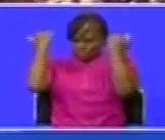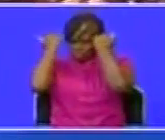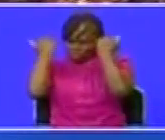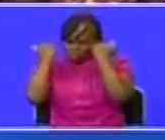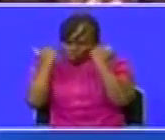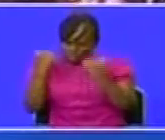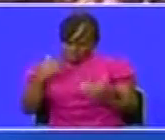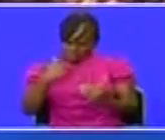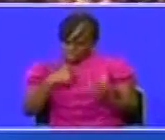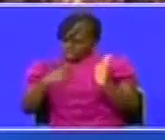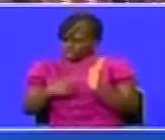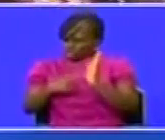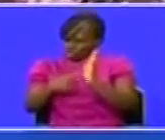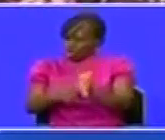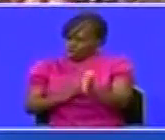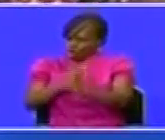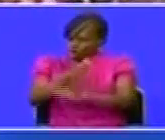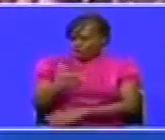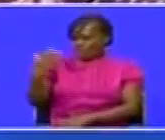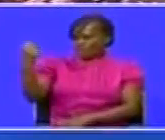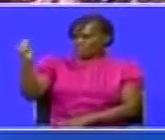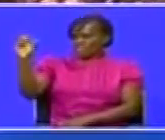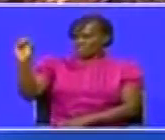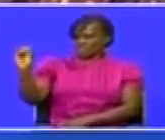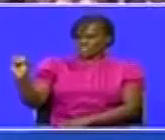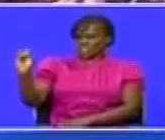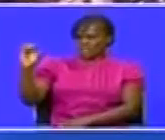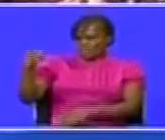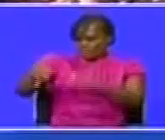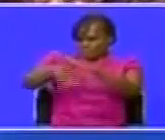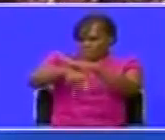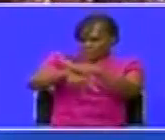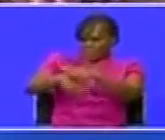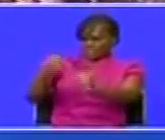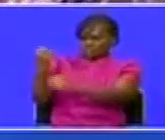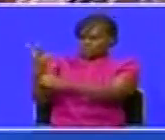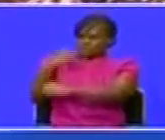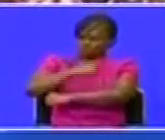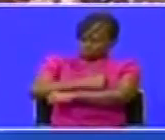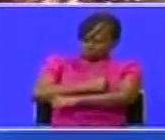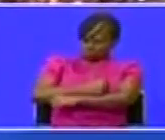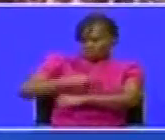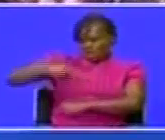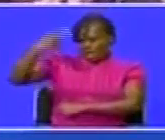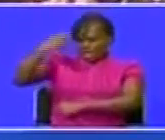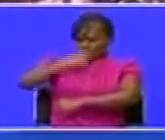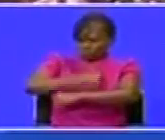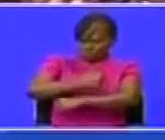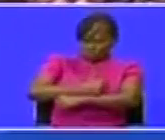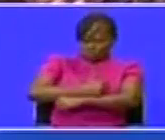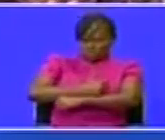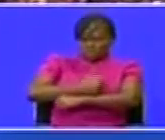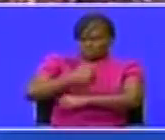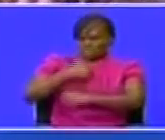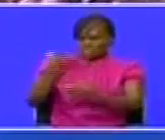I'm going to come with over 50 classmates from primary, secondary school, high school, where I